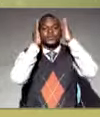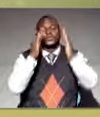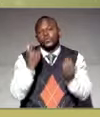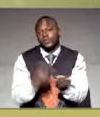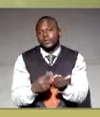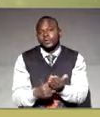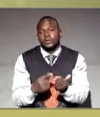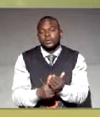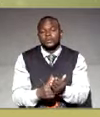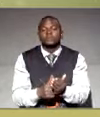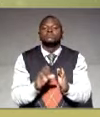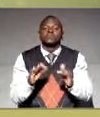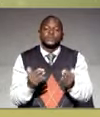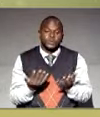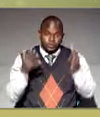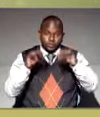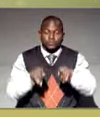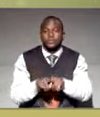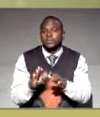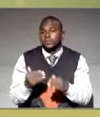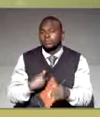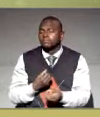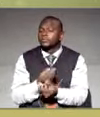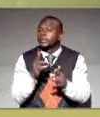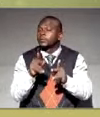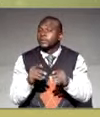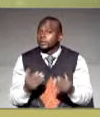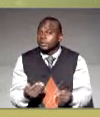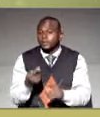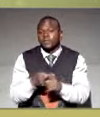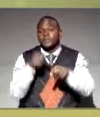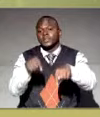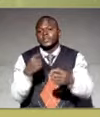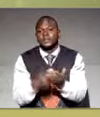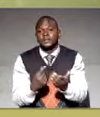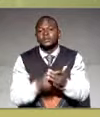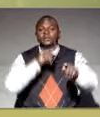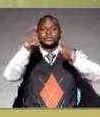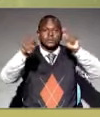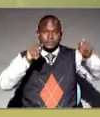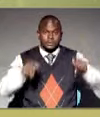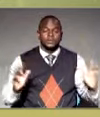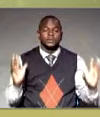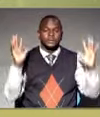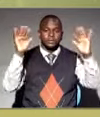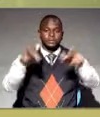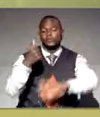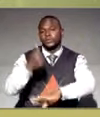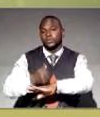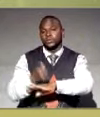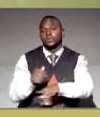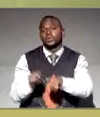Uganda Episcopal Conference. It's also going to bring many people from this country and beyond. As just I've told you,